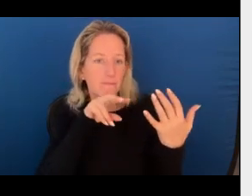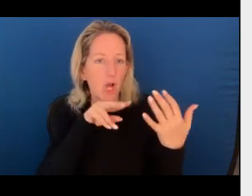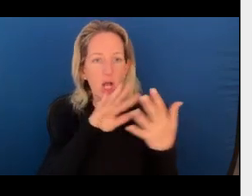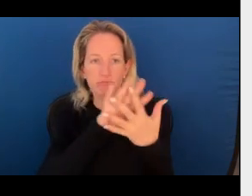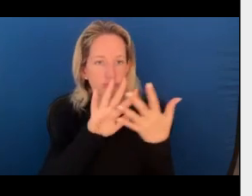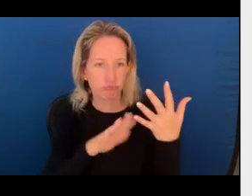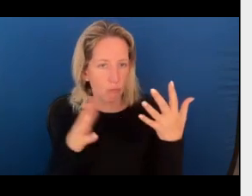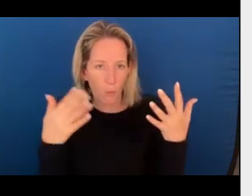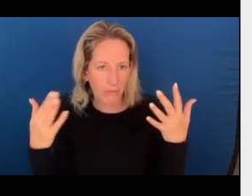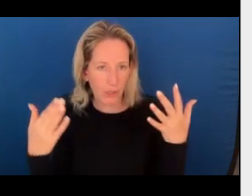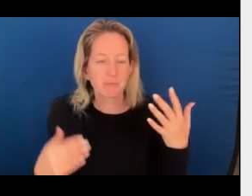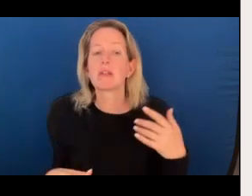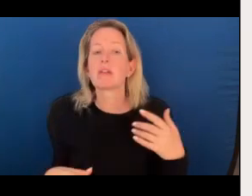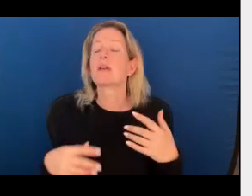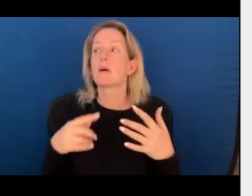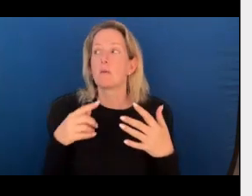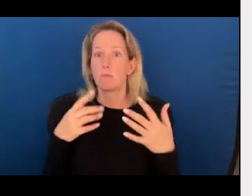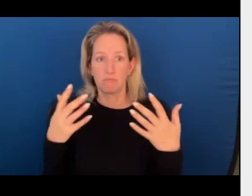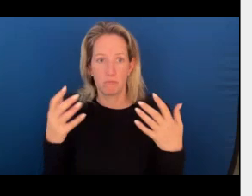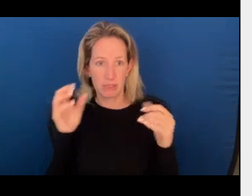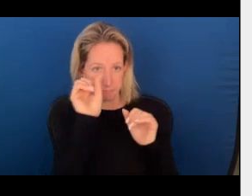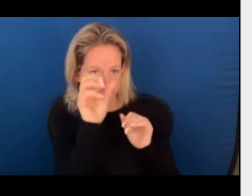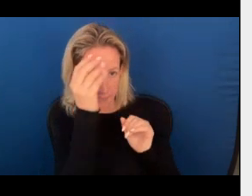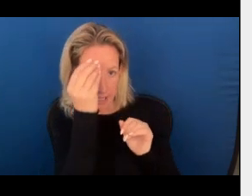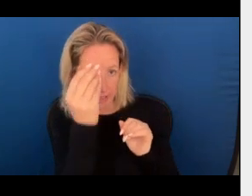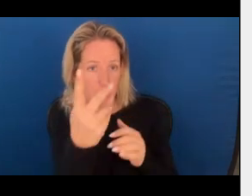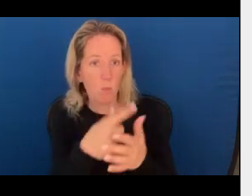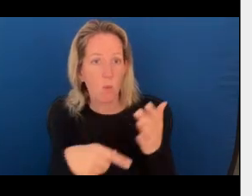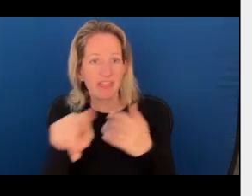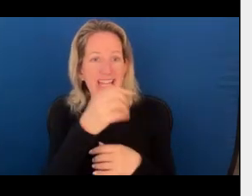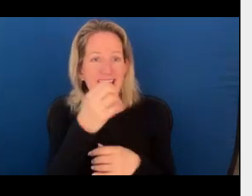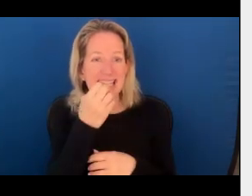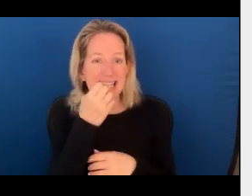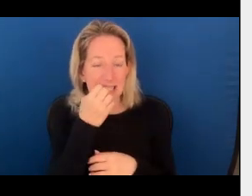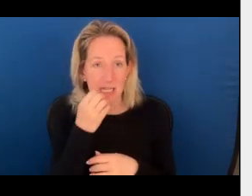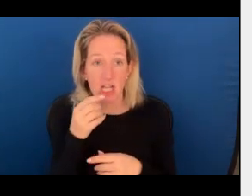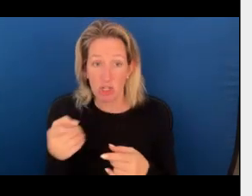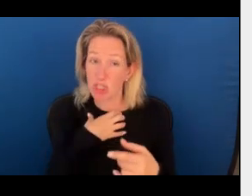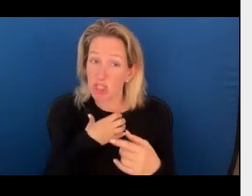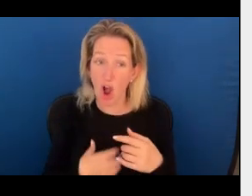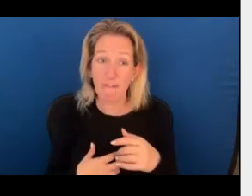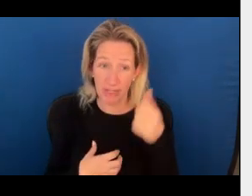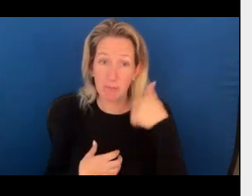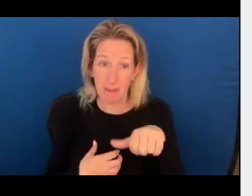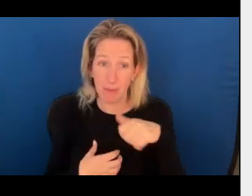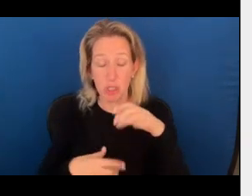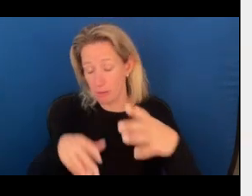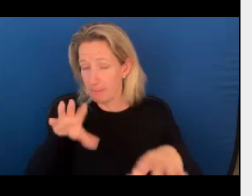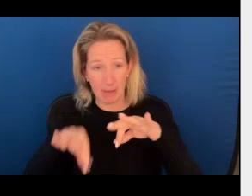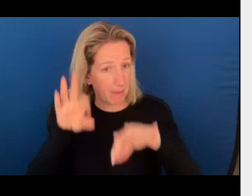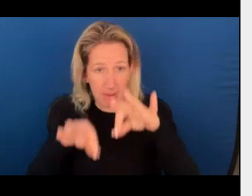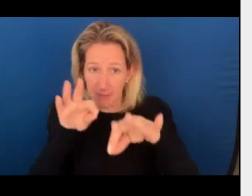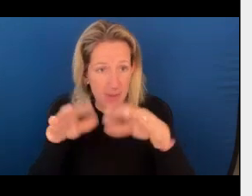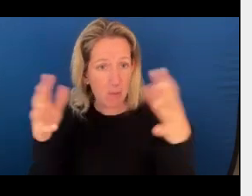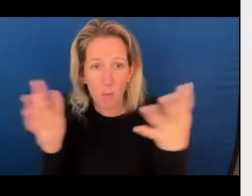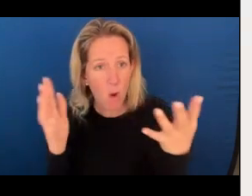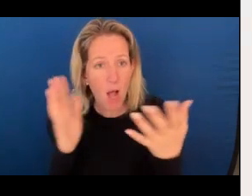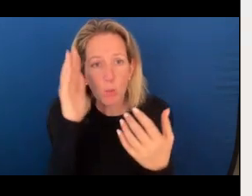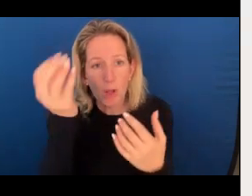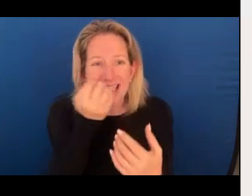these species eat. Now you're starving now. You know, pick out what you're going to eat as much as you want. And then they go back and analyze, okay, what kind